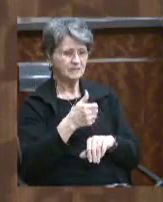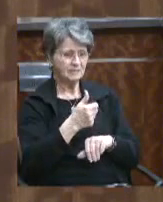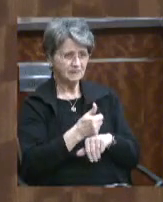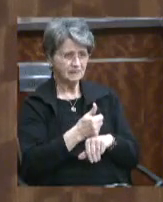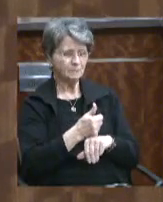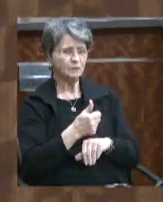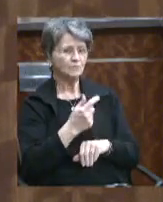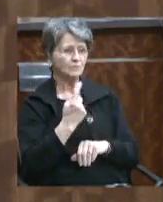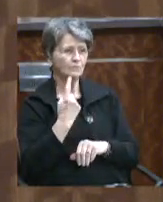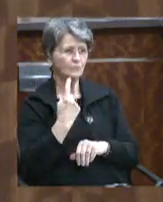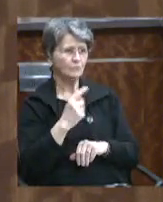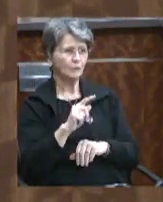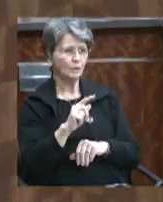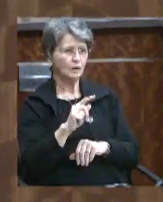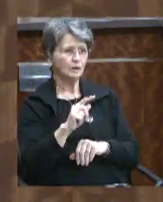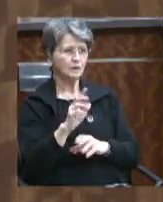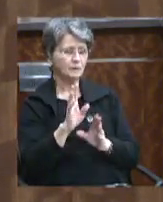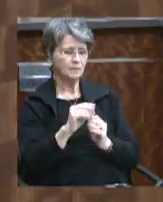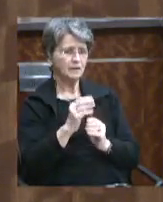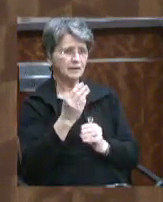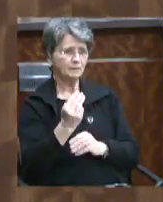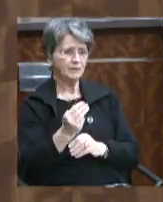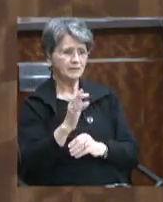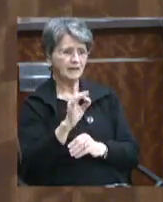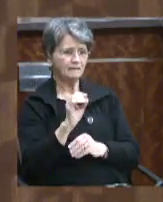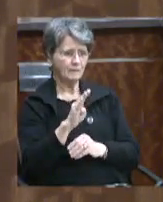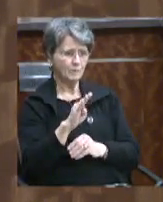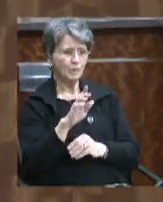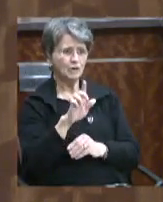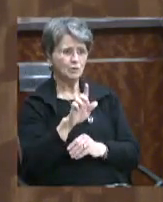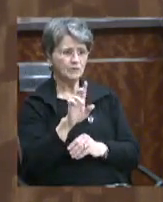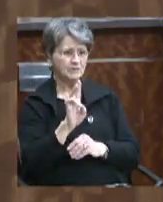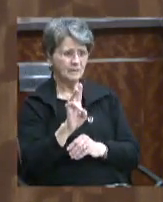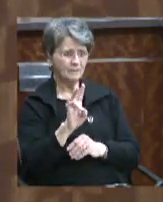Council meeting on Monday, February 27th,